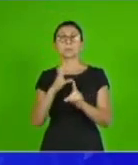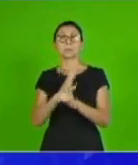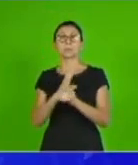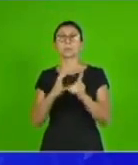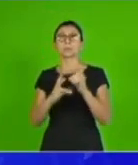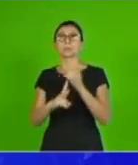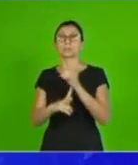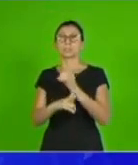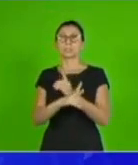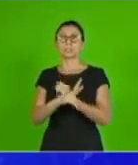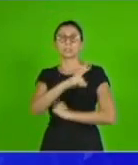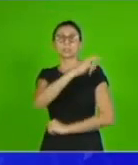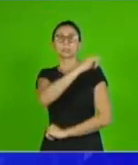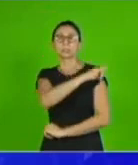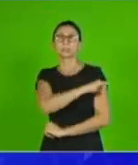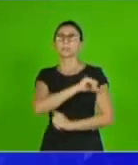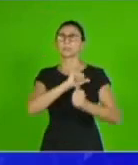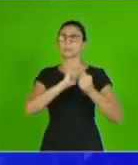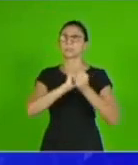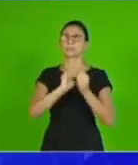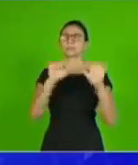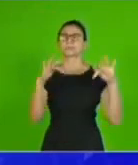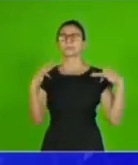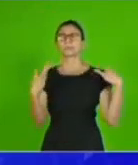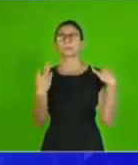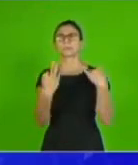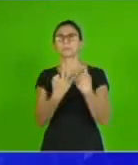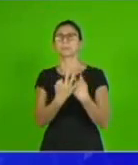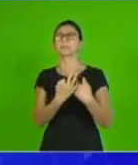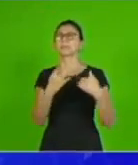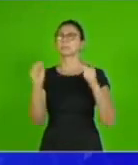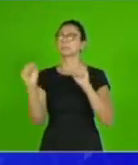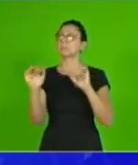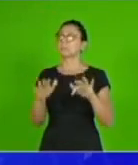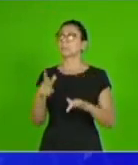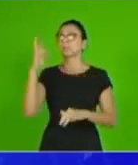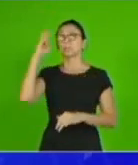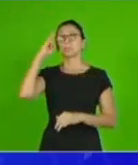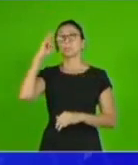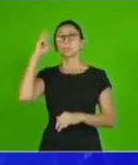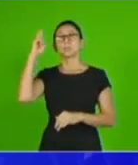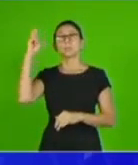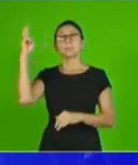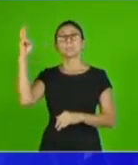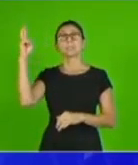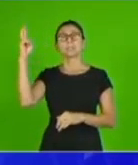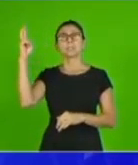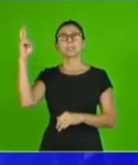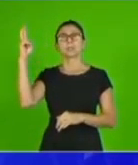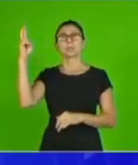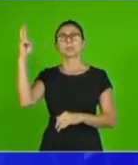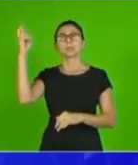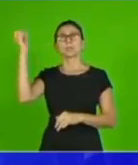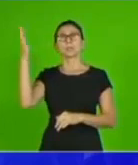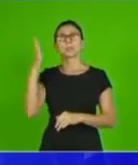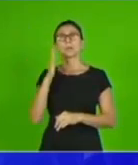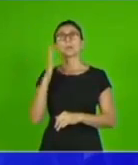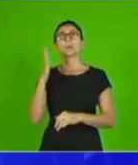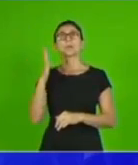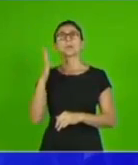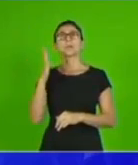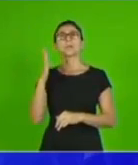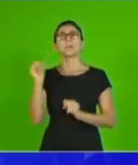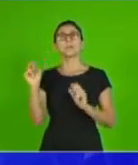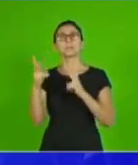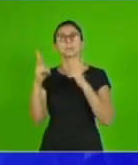graduation from the project of teaching all over cities in Brazil. There was also a vigil